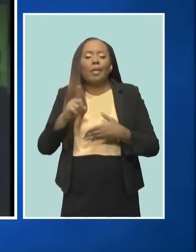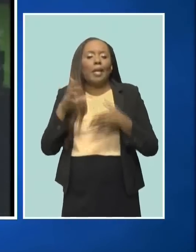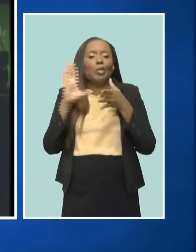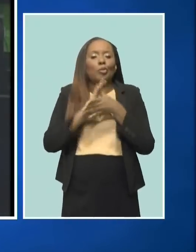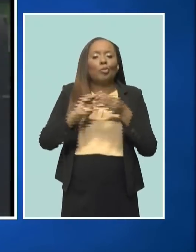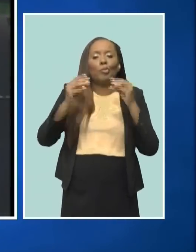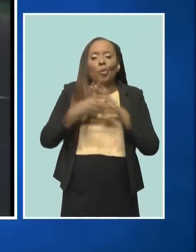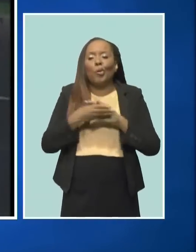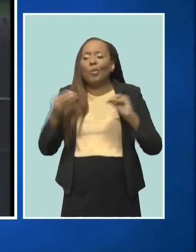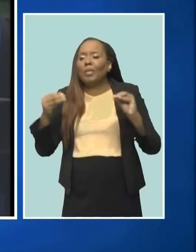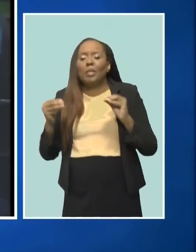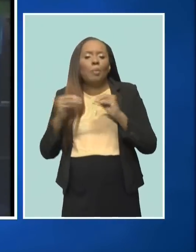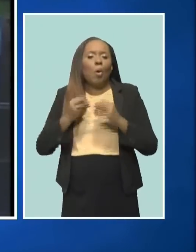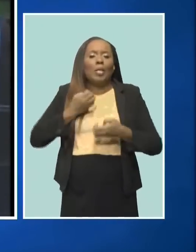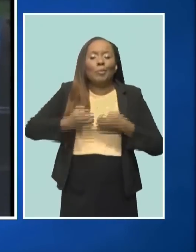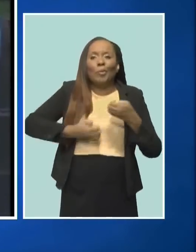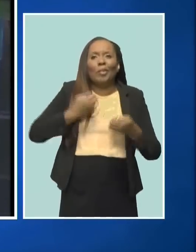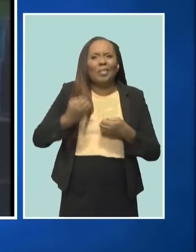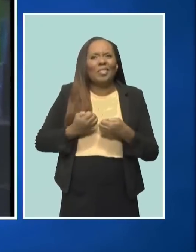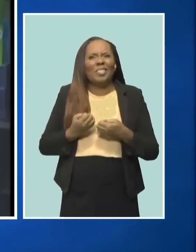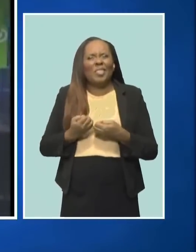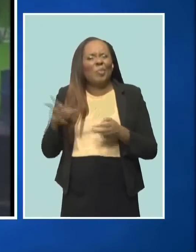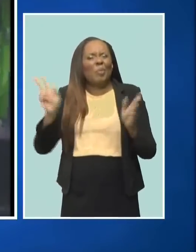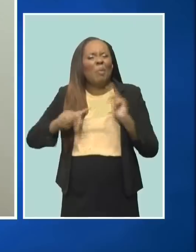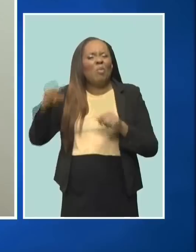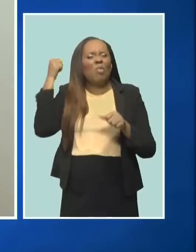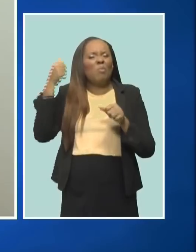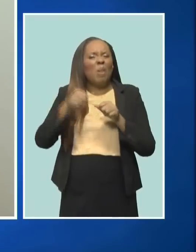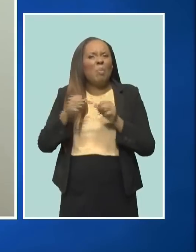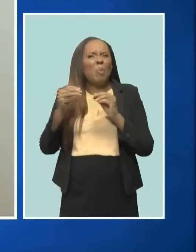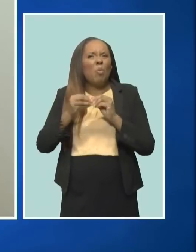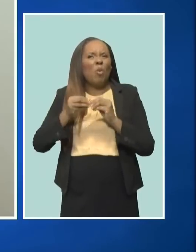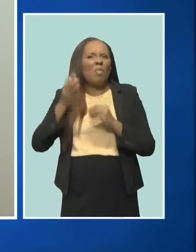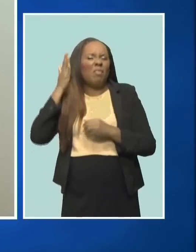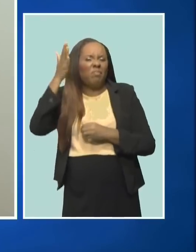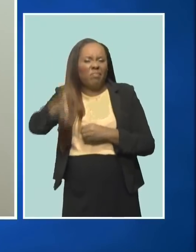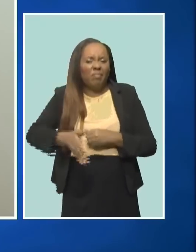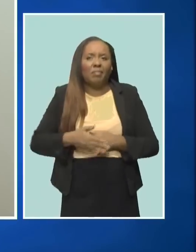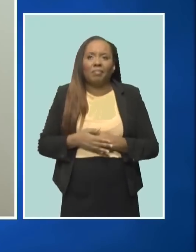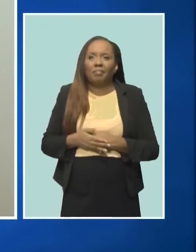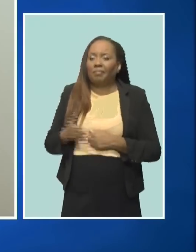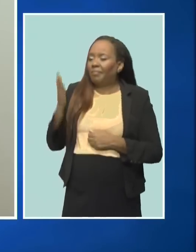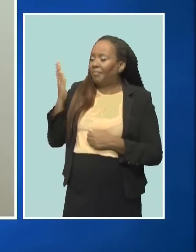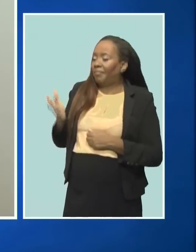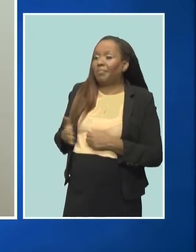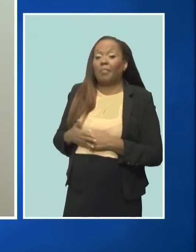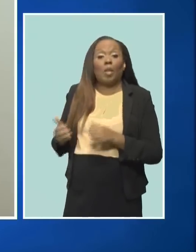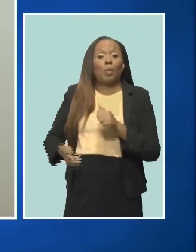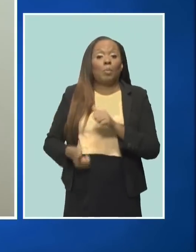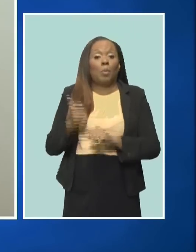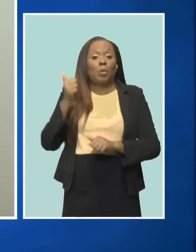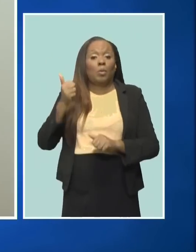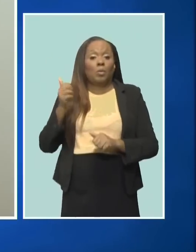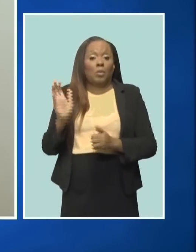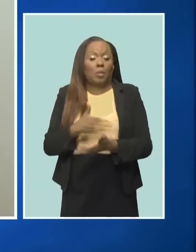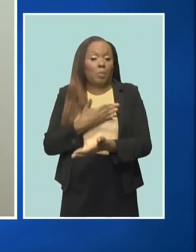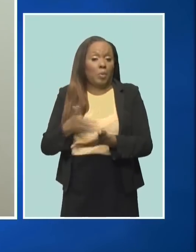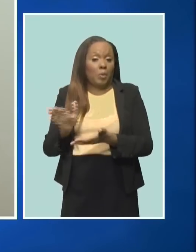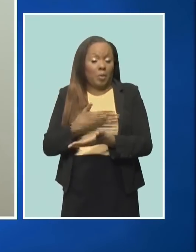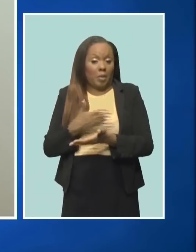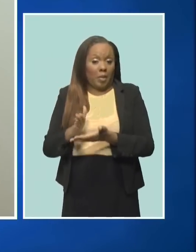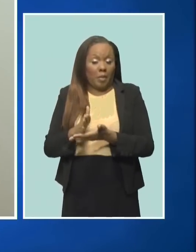appeal have more longevity. The problem here in Barbados is that most of the music that we create in Barbados is attached to our Croppable